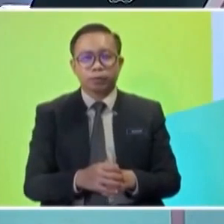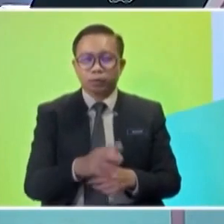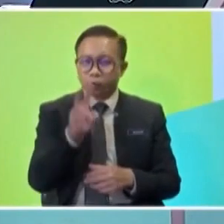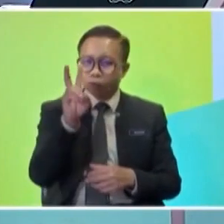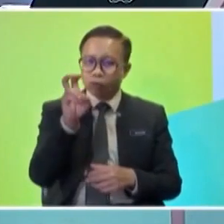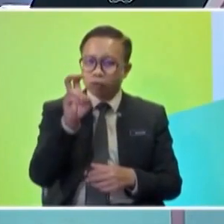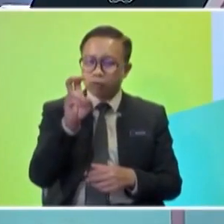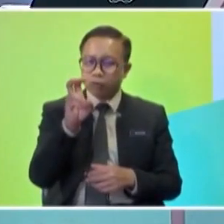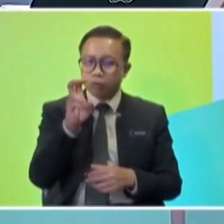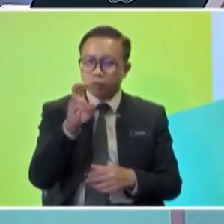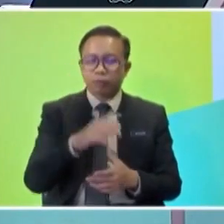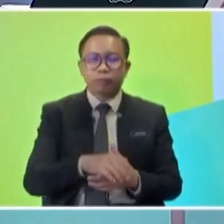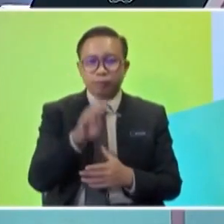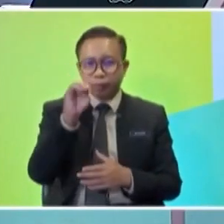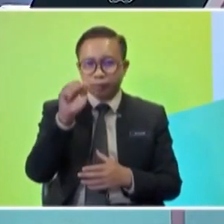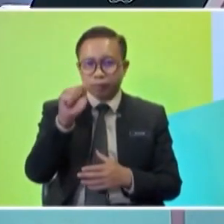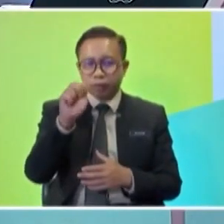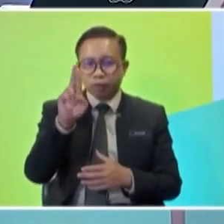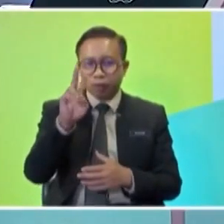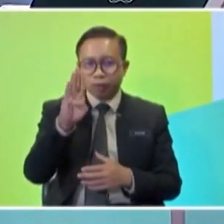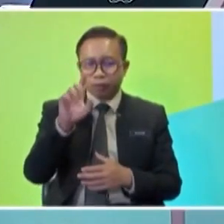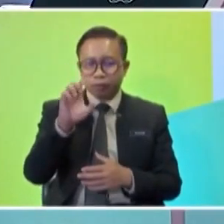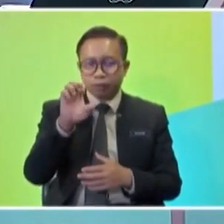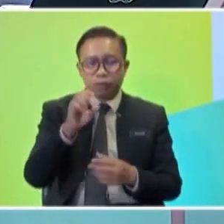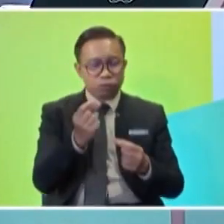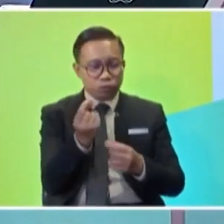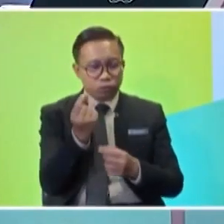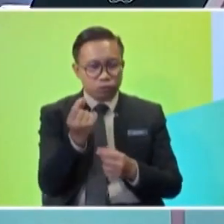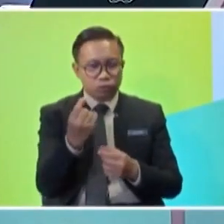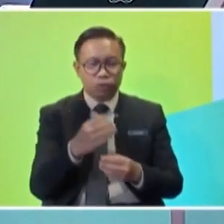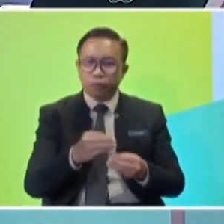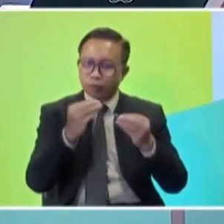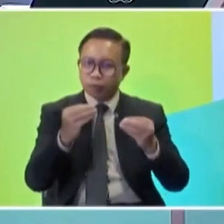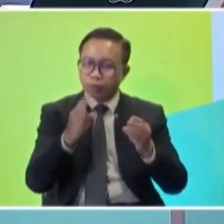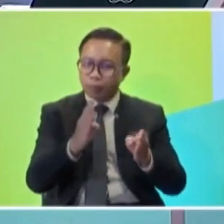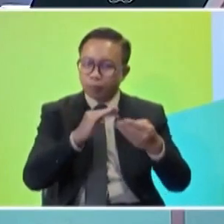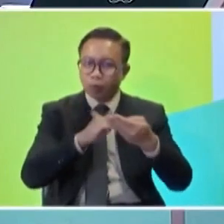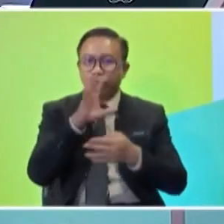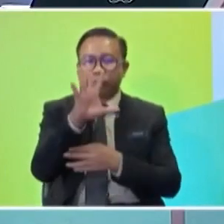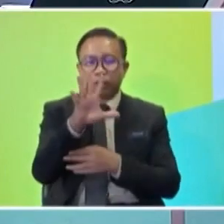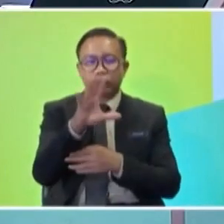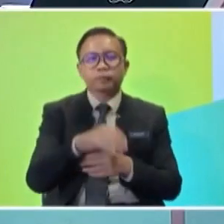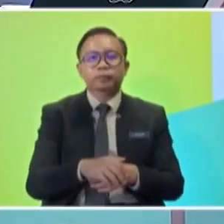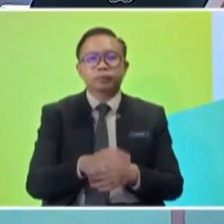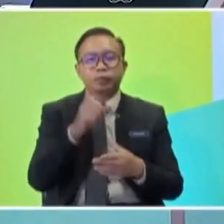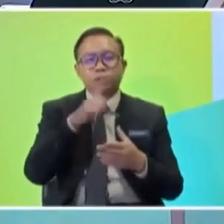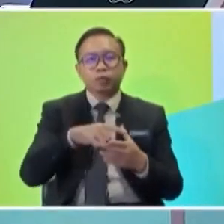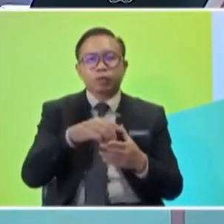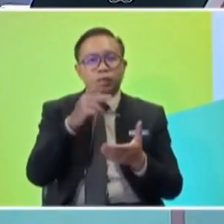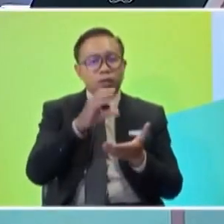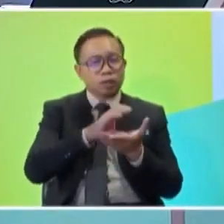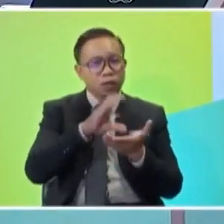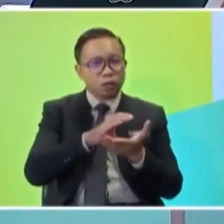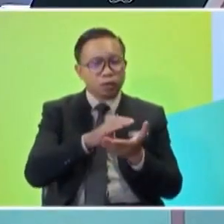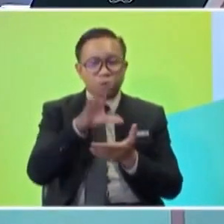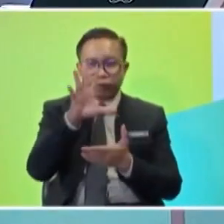20 marbles. Okay, I have 20 marbles. Each box I'm going to fill with 5 marbles. So what I do, I count 5